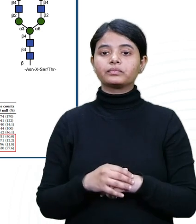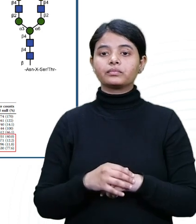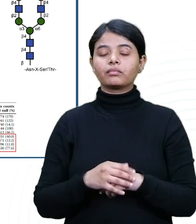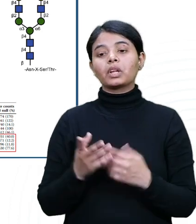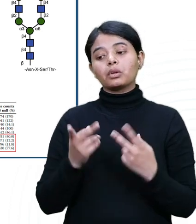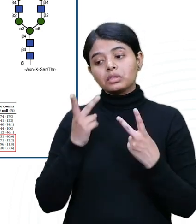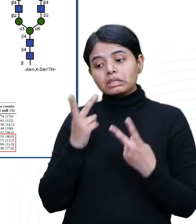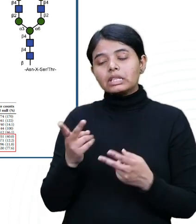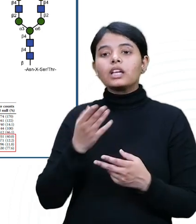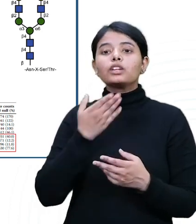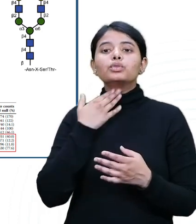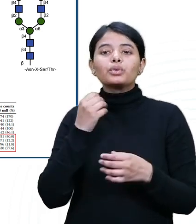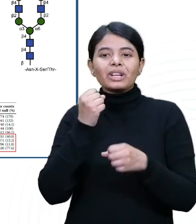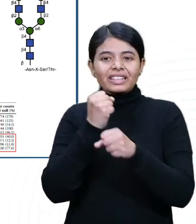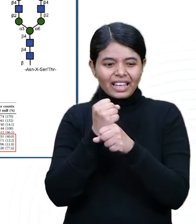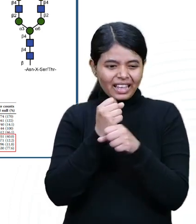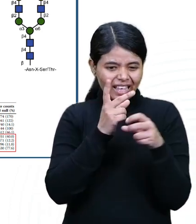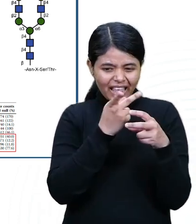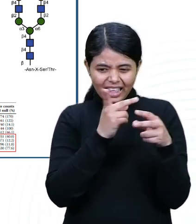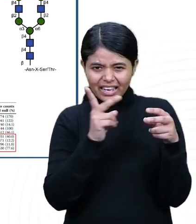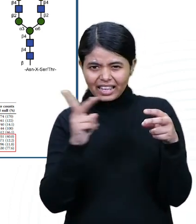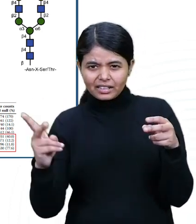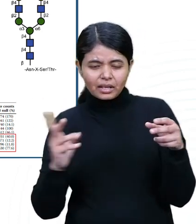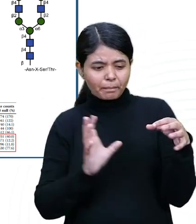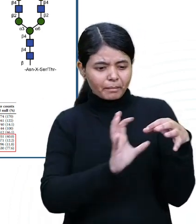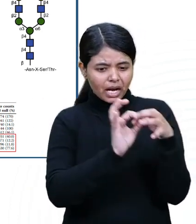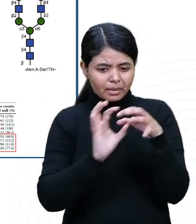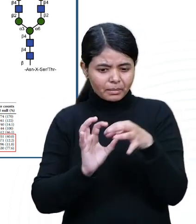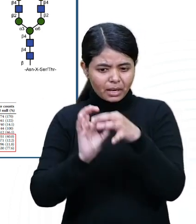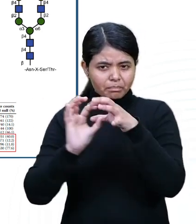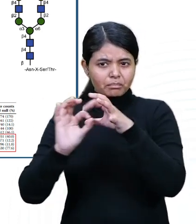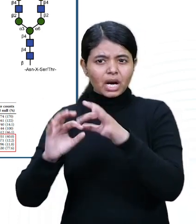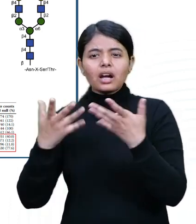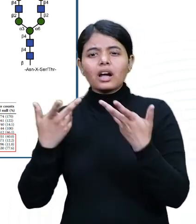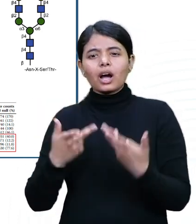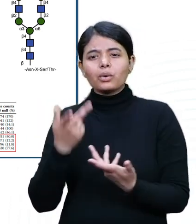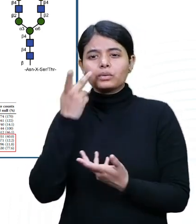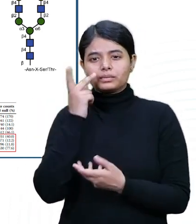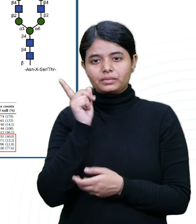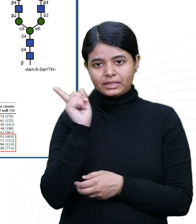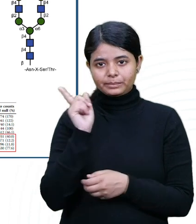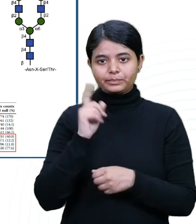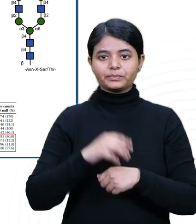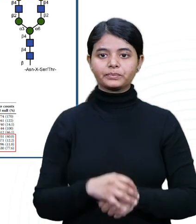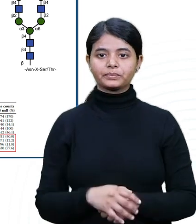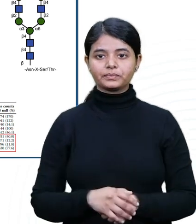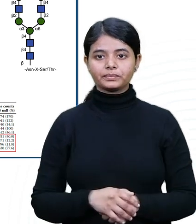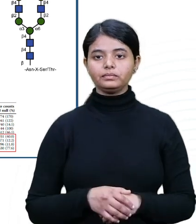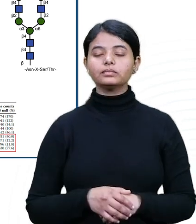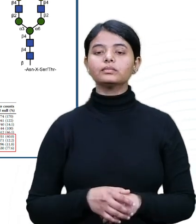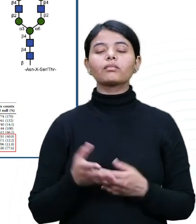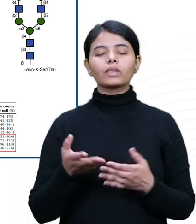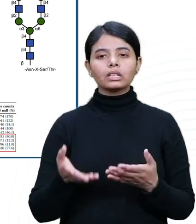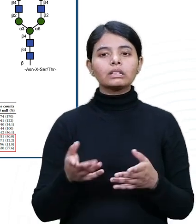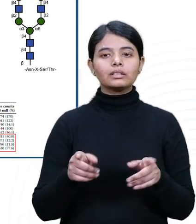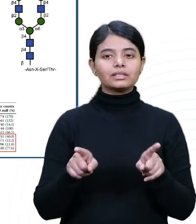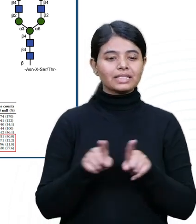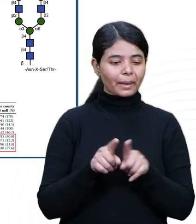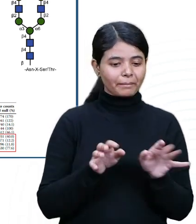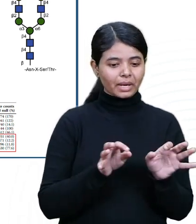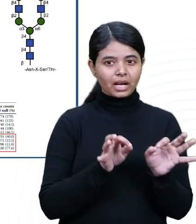So after that, we did the glycosidic linkage analysis on these samples. So the top one is the wild type sample and the bottom one